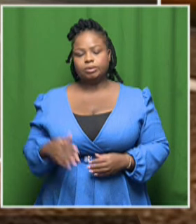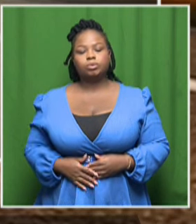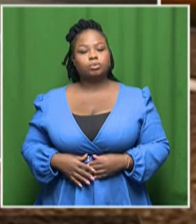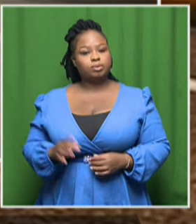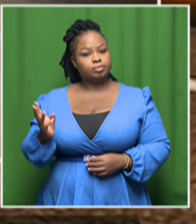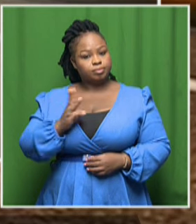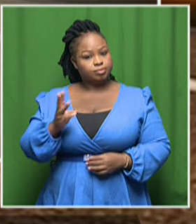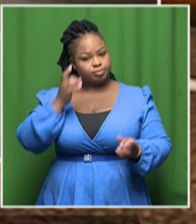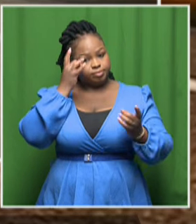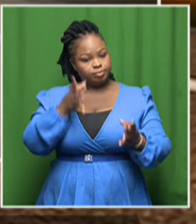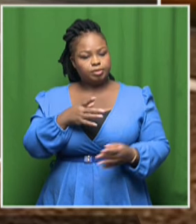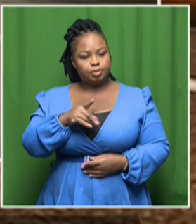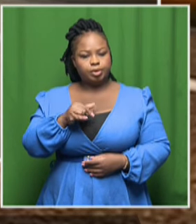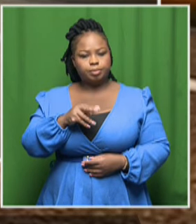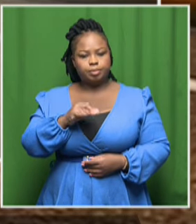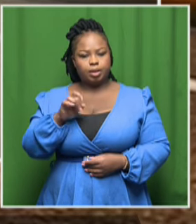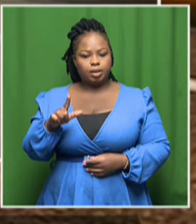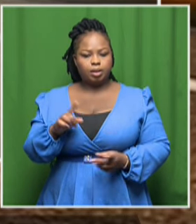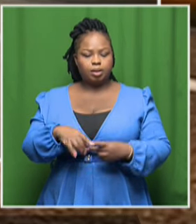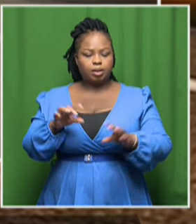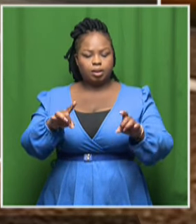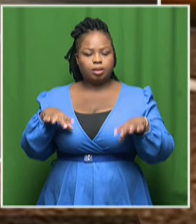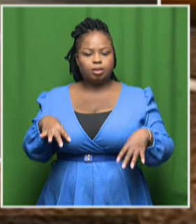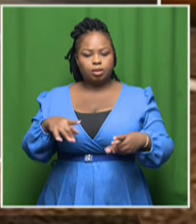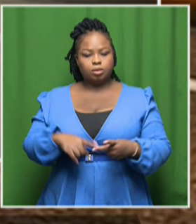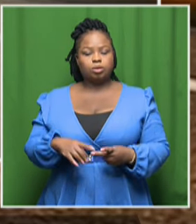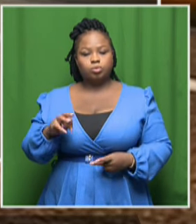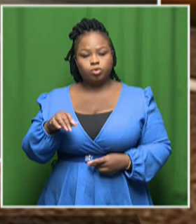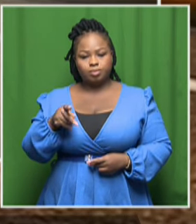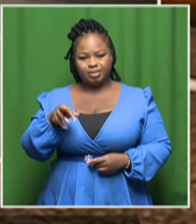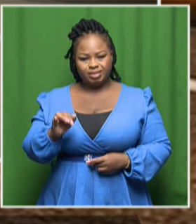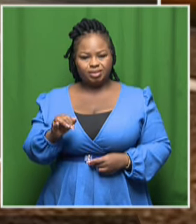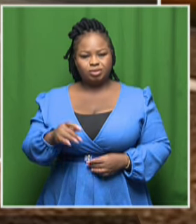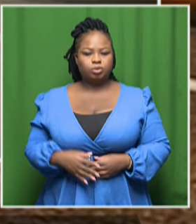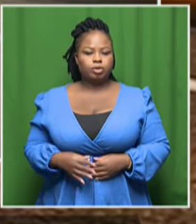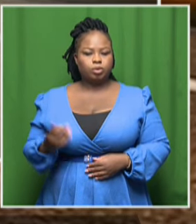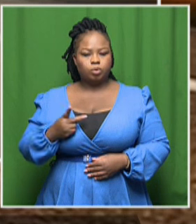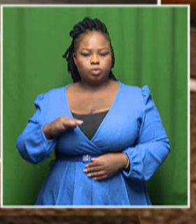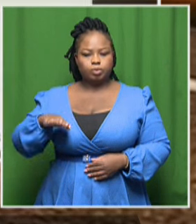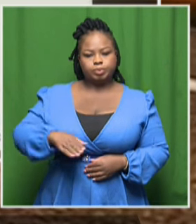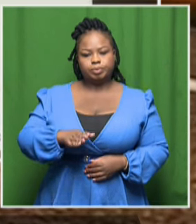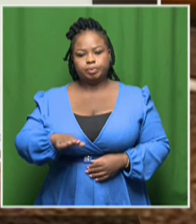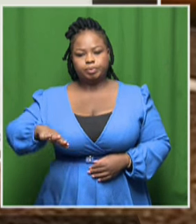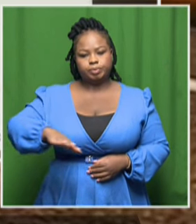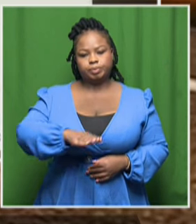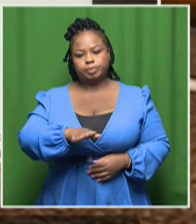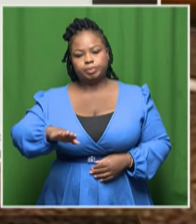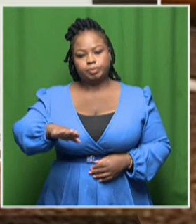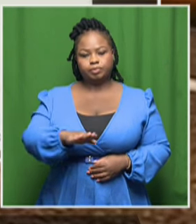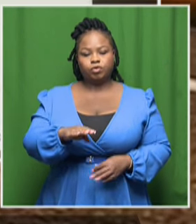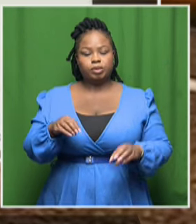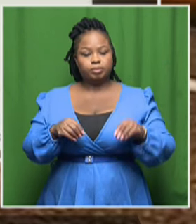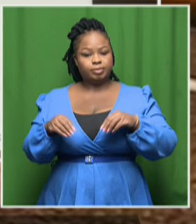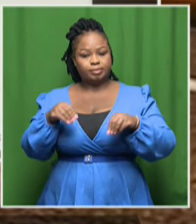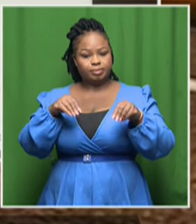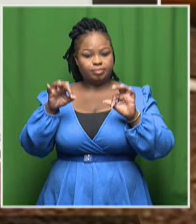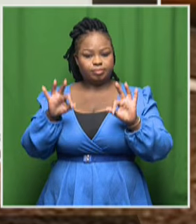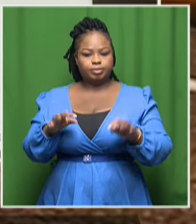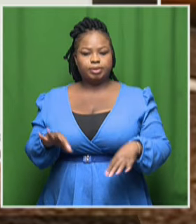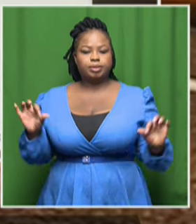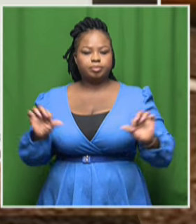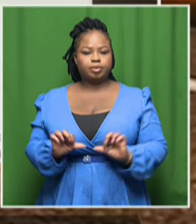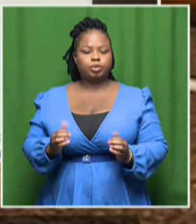up, Baden-Powell Drive, bottom of Khayelitsha, Monmouth, BC, you might find yourself just sort of zigzagging through those patches of sand. Right, we're pretty much back to